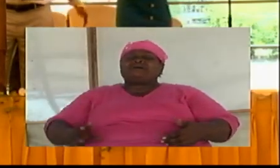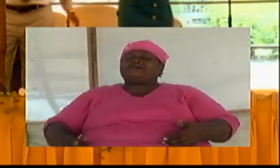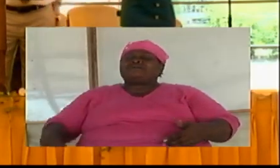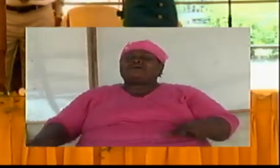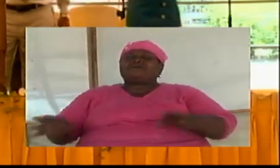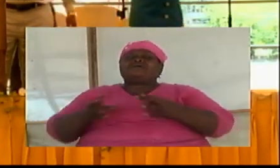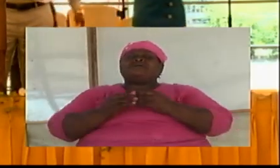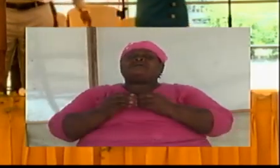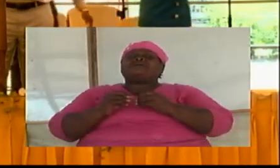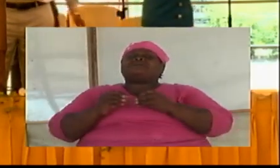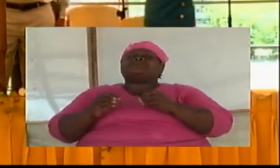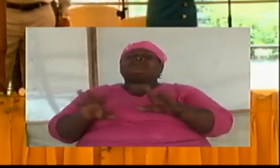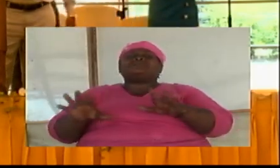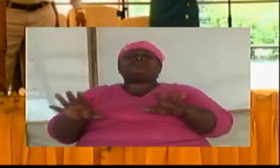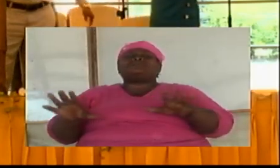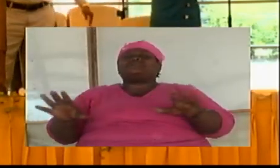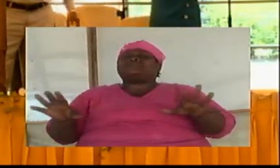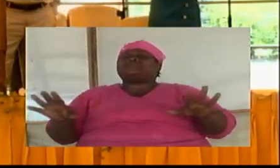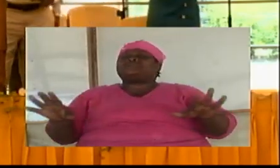never